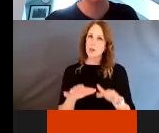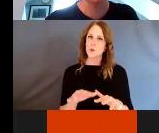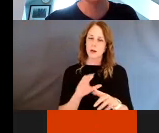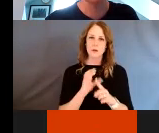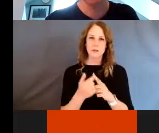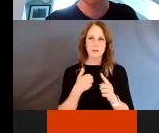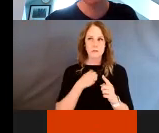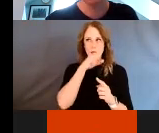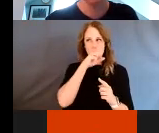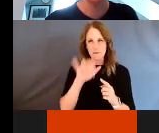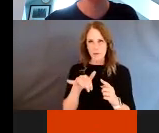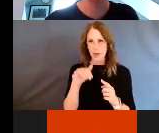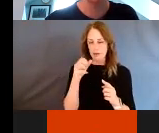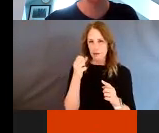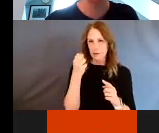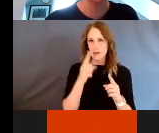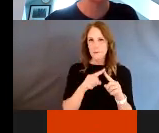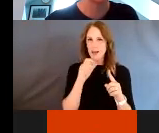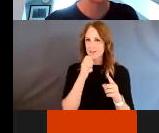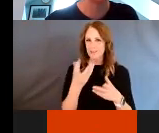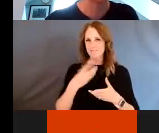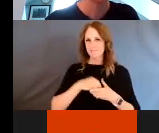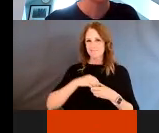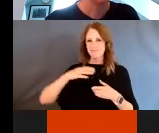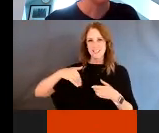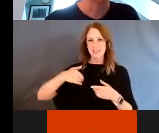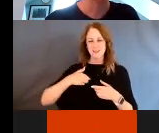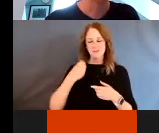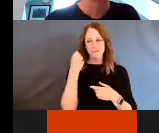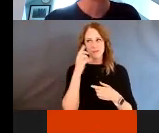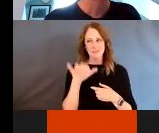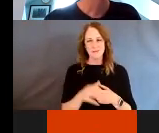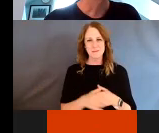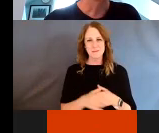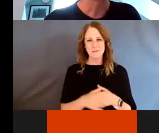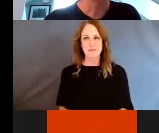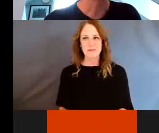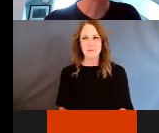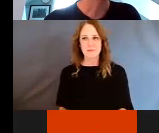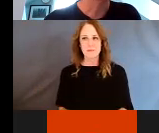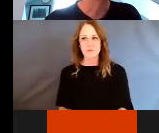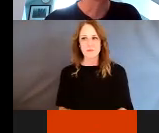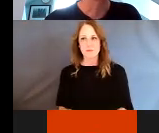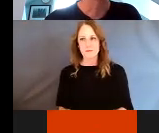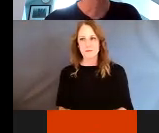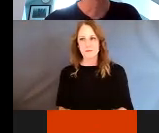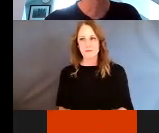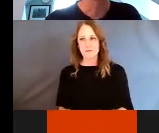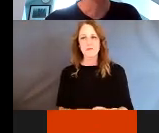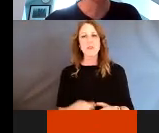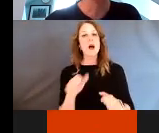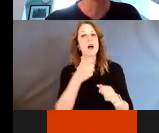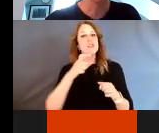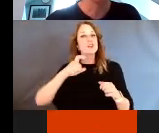that concept, but I have not embodied it. So I totally understand that. Um, so a lot of other needs first,